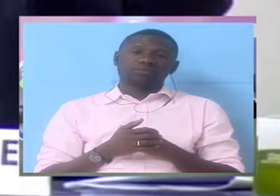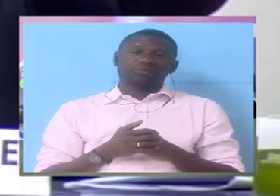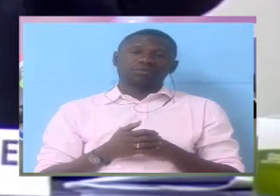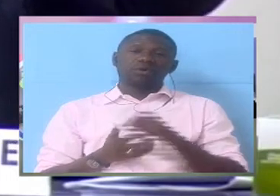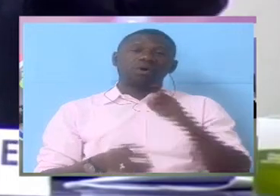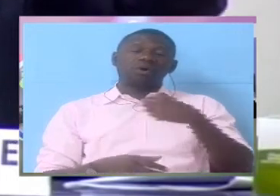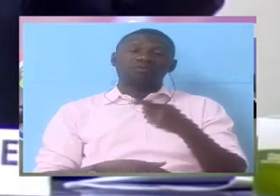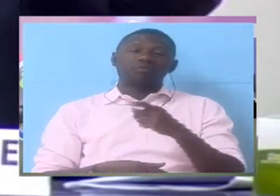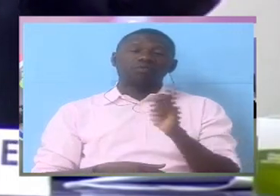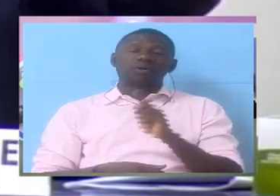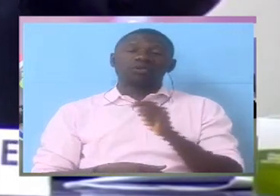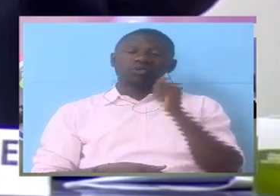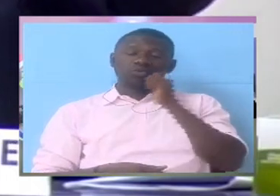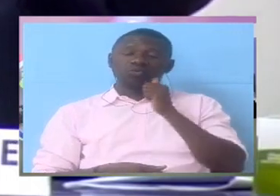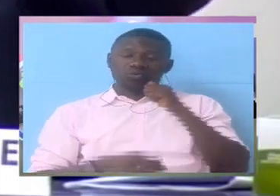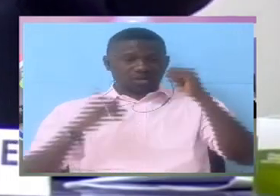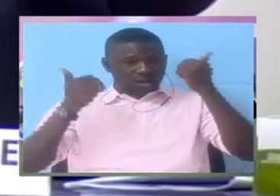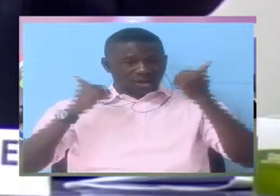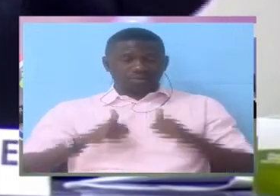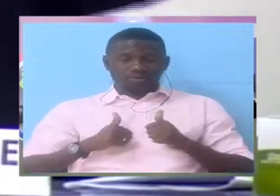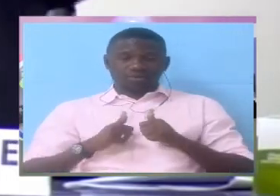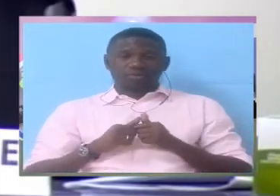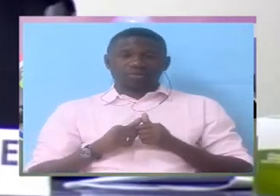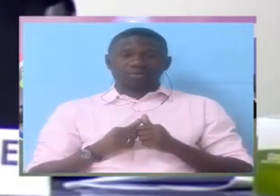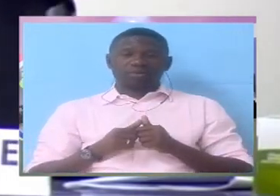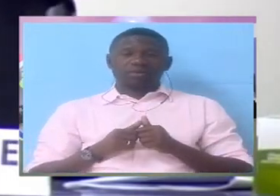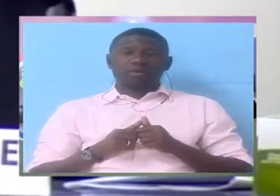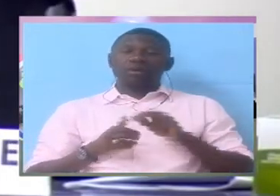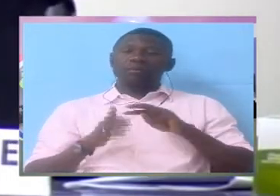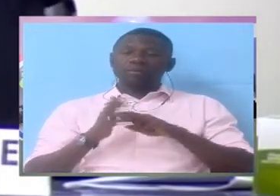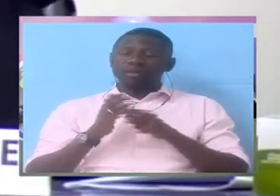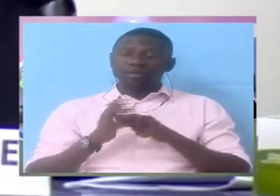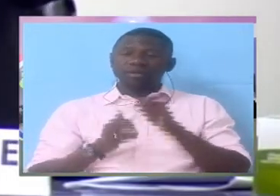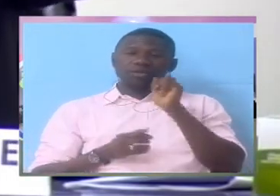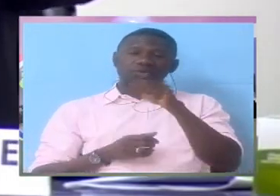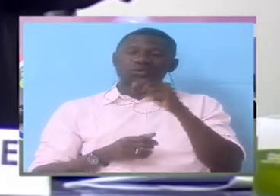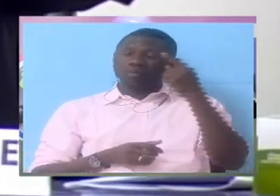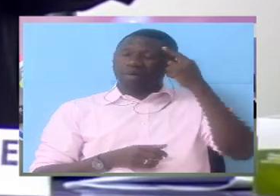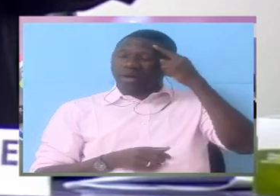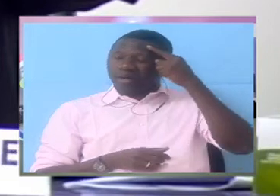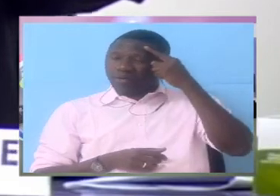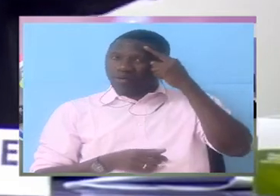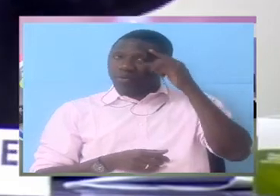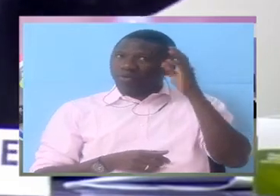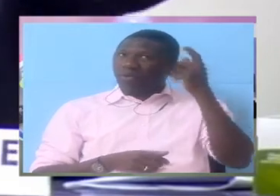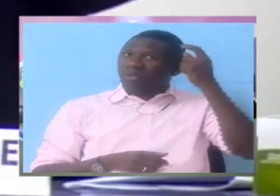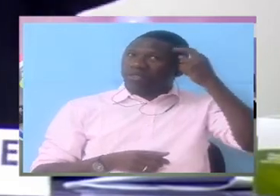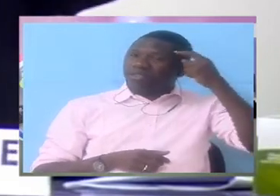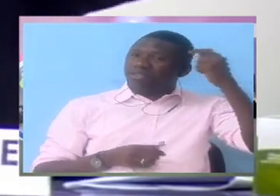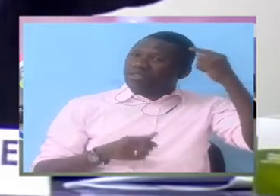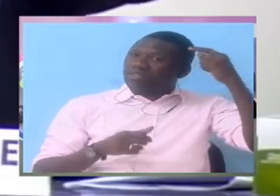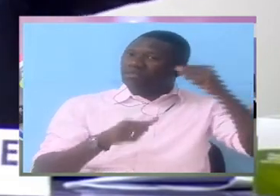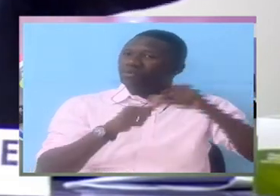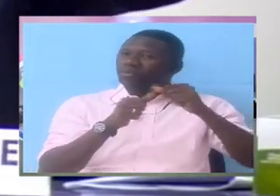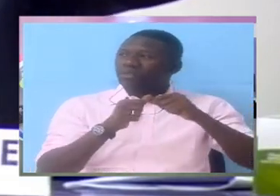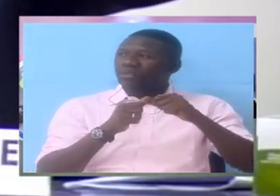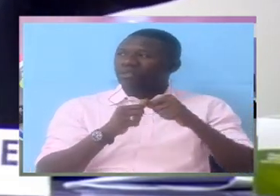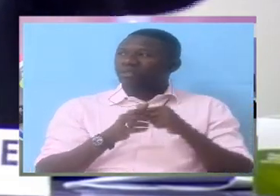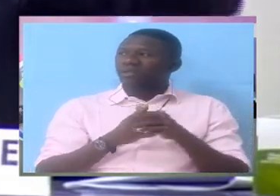of what used to happen. Obviously, your mind went to some instances. And